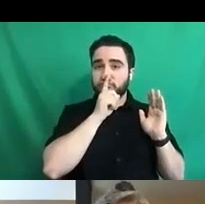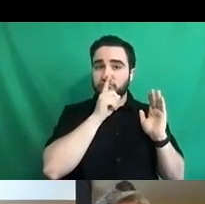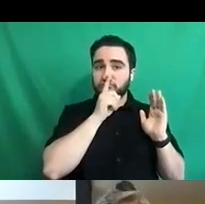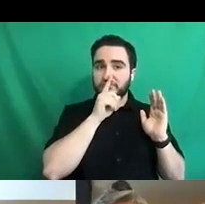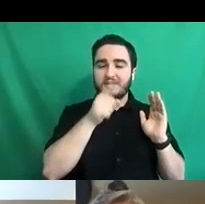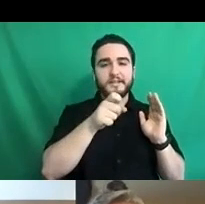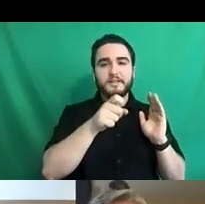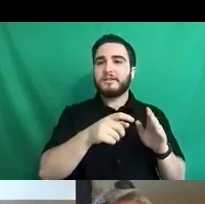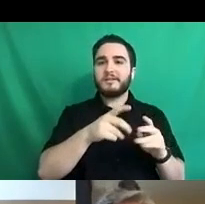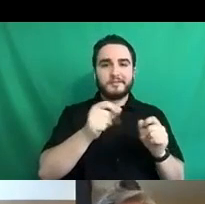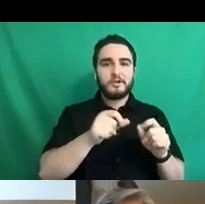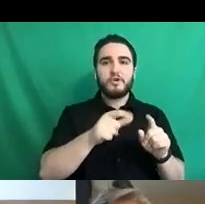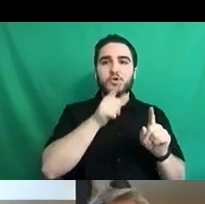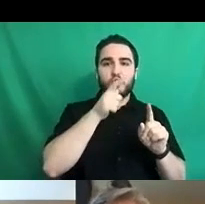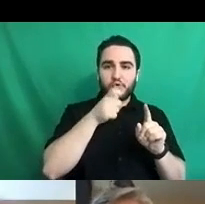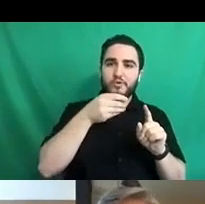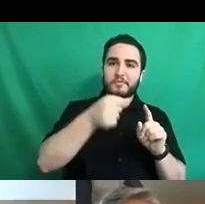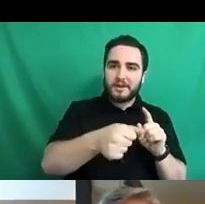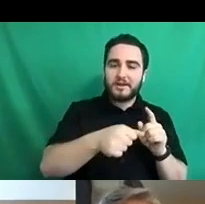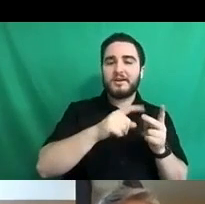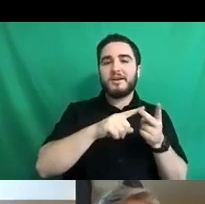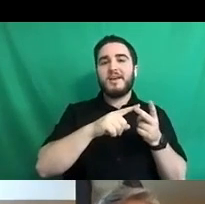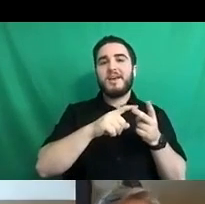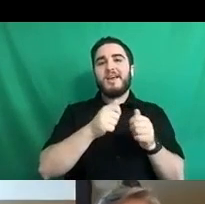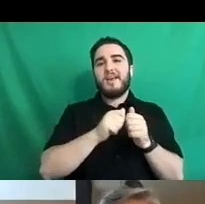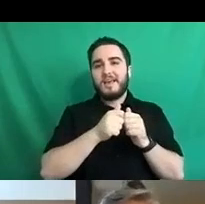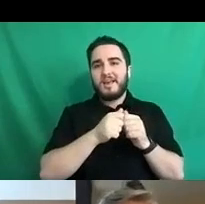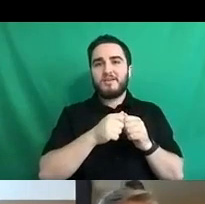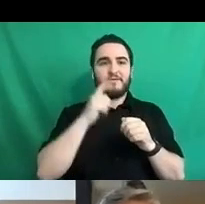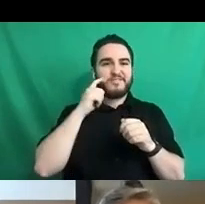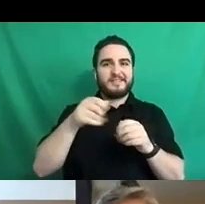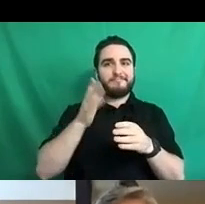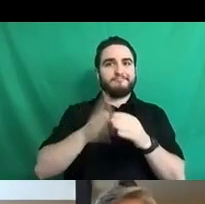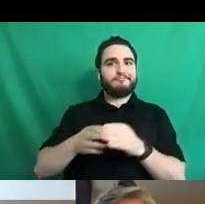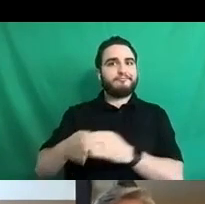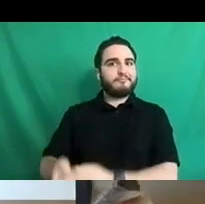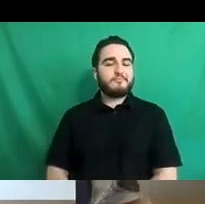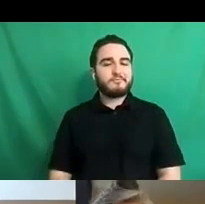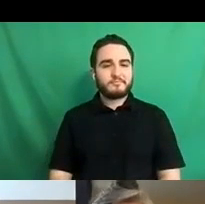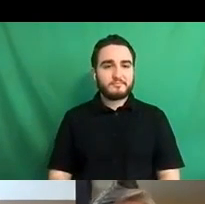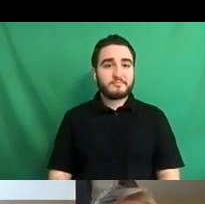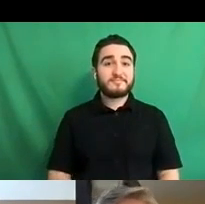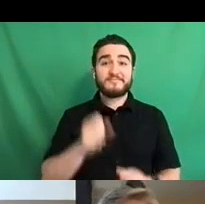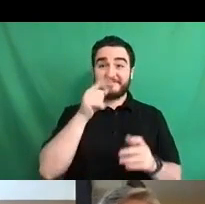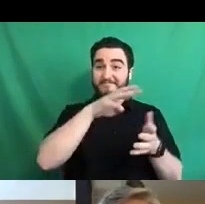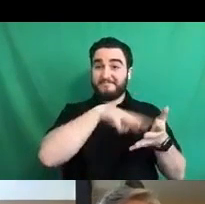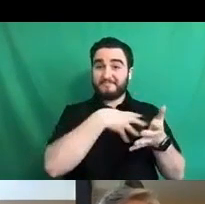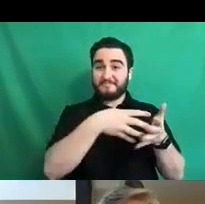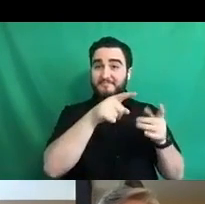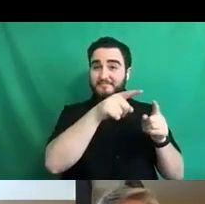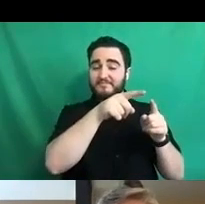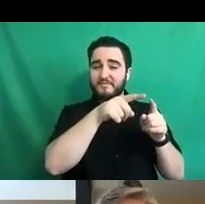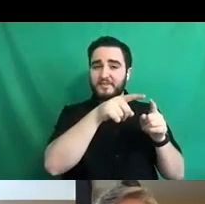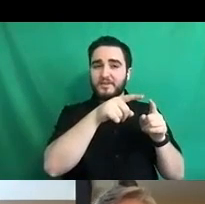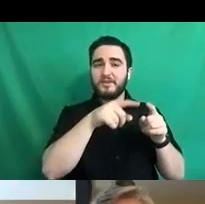straight across, who are you paying, how much are you paying to get this task done? Now with this kind of chart, this is